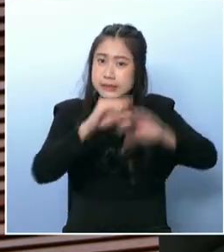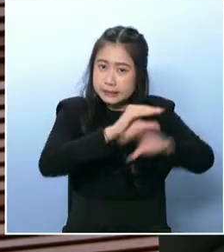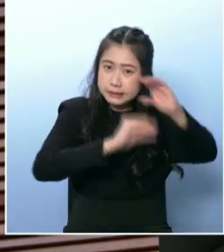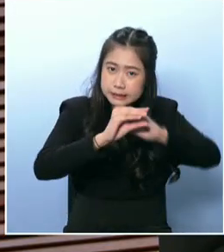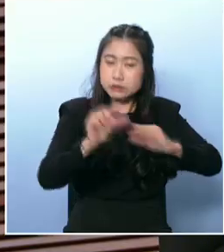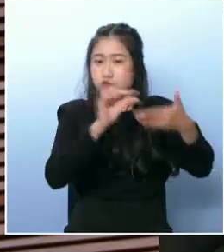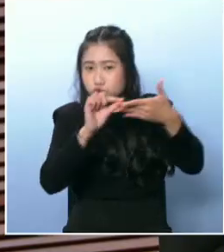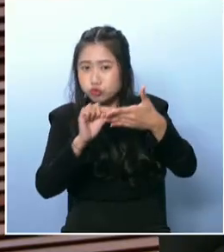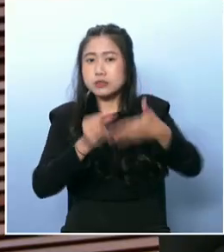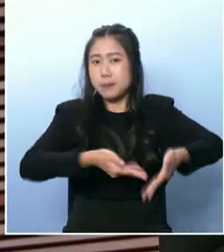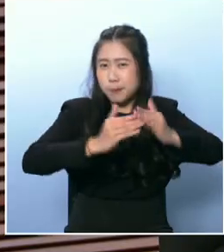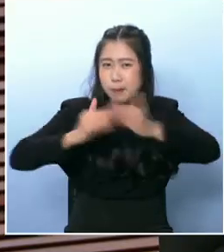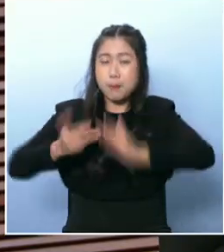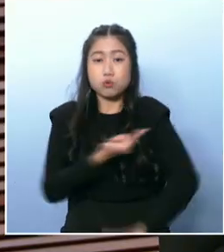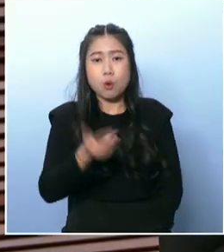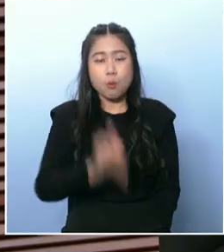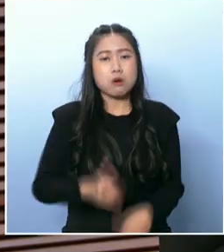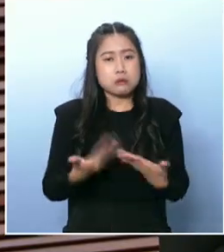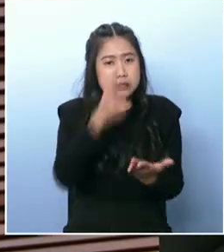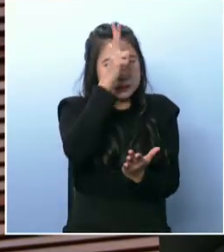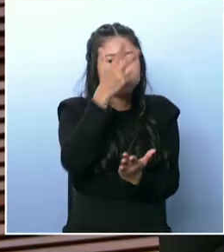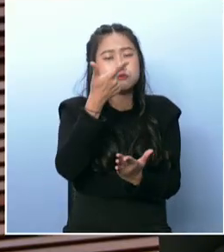try to build more residential care homes.